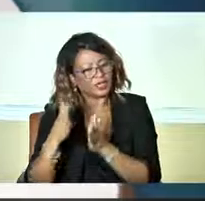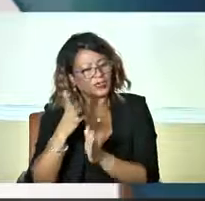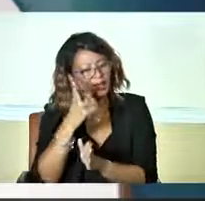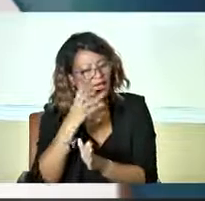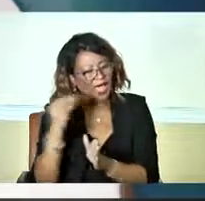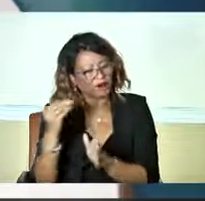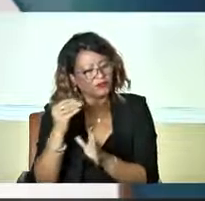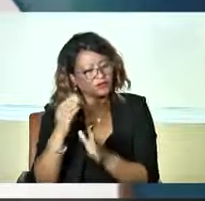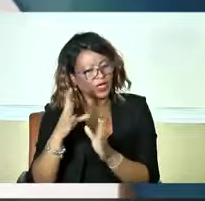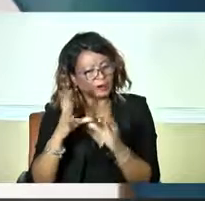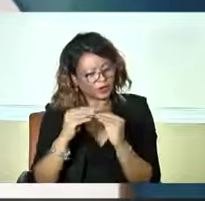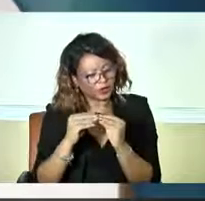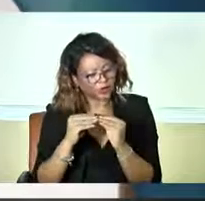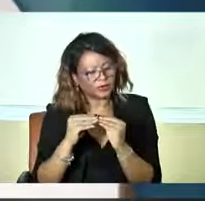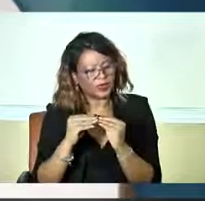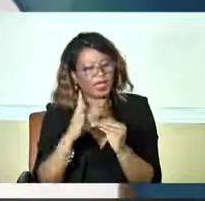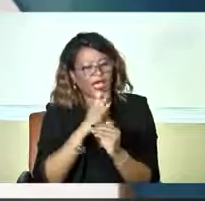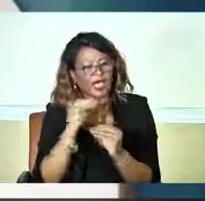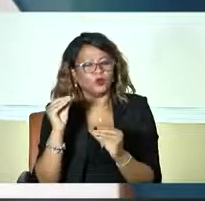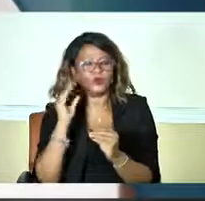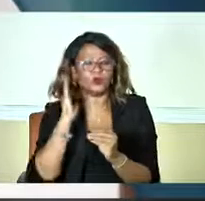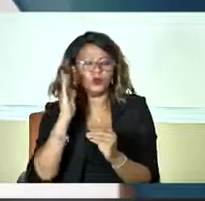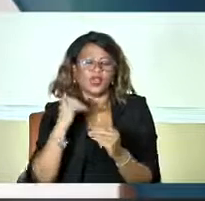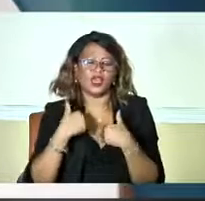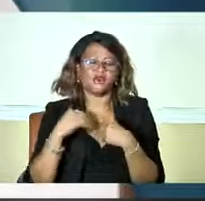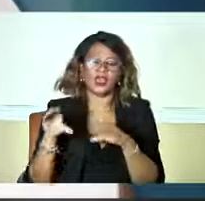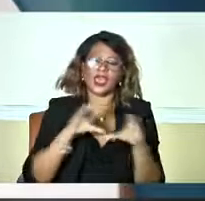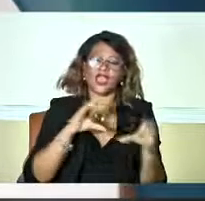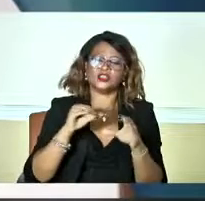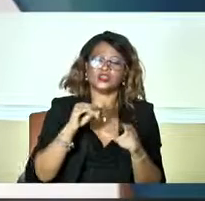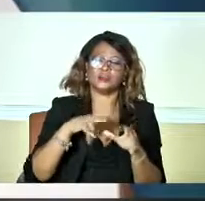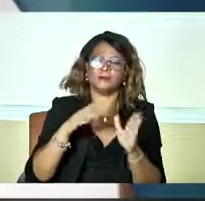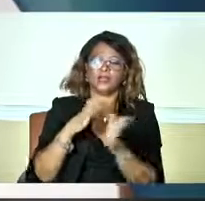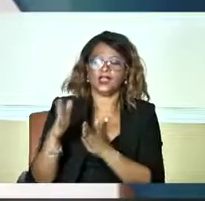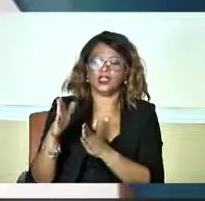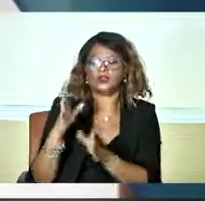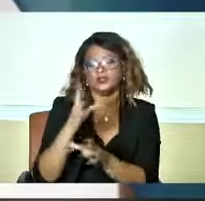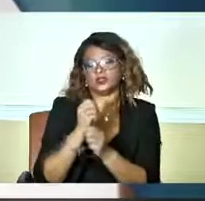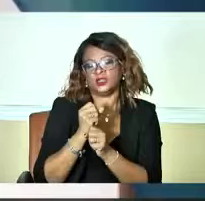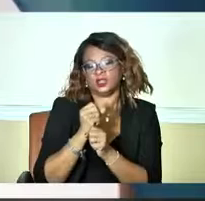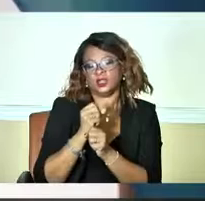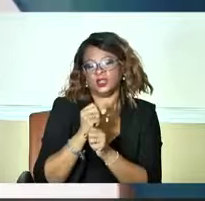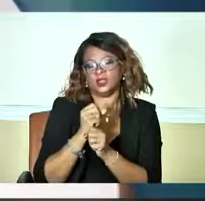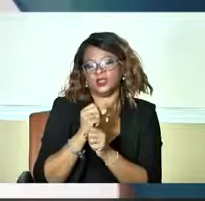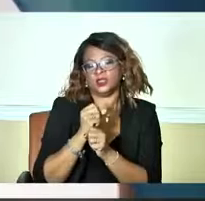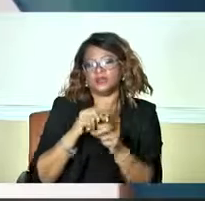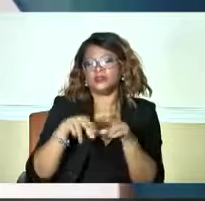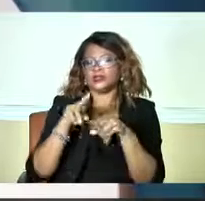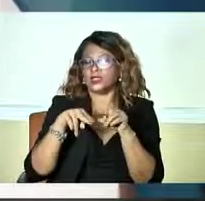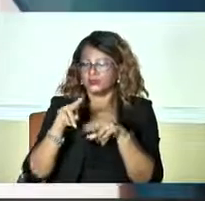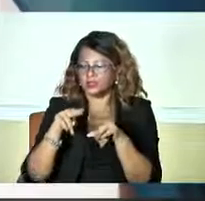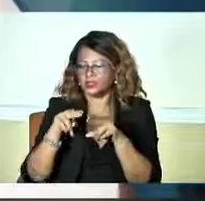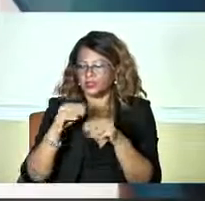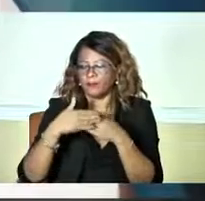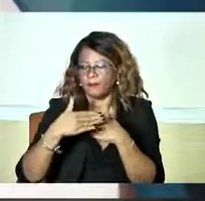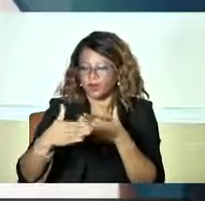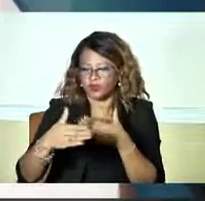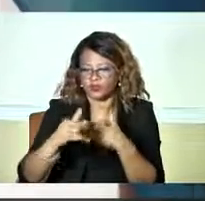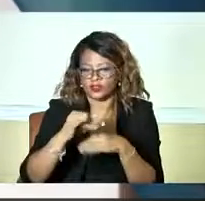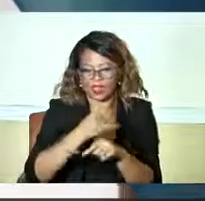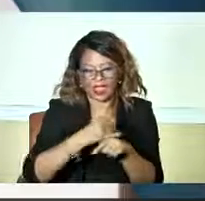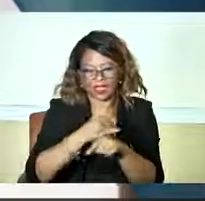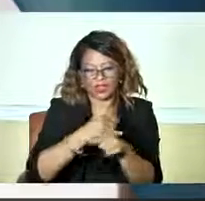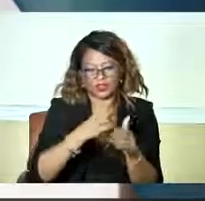this, and we will have an action plan that will take concrete steps to move the